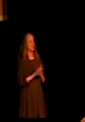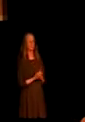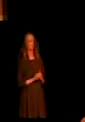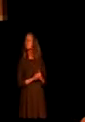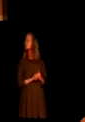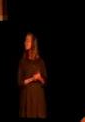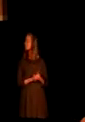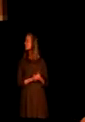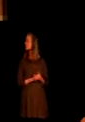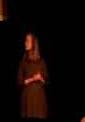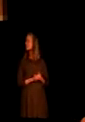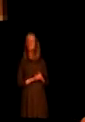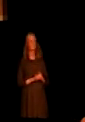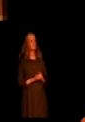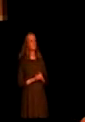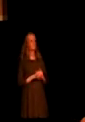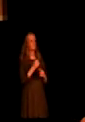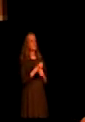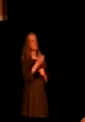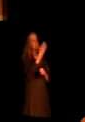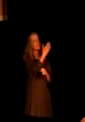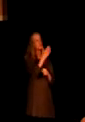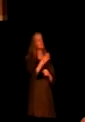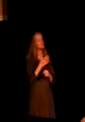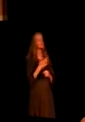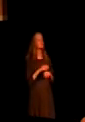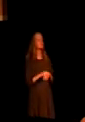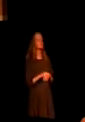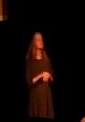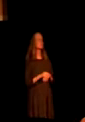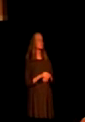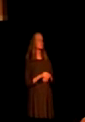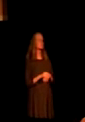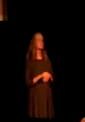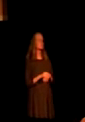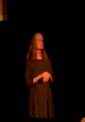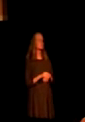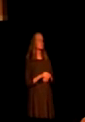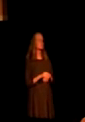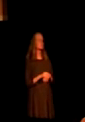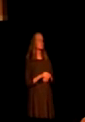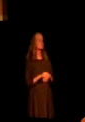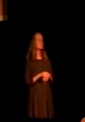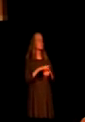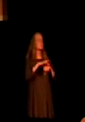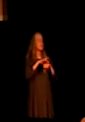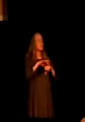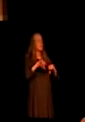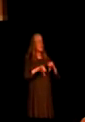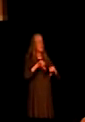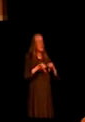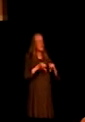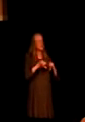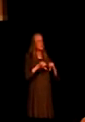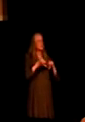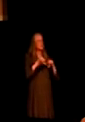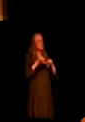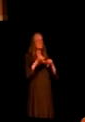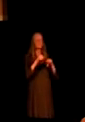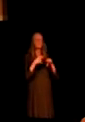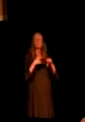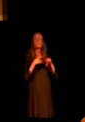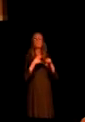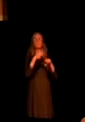them, we didn't used to be able to put our Earth science sensors on the space